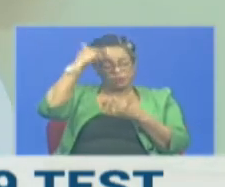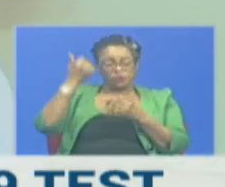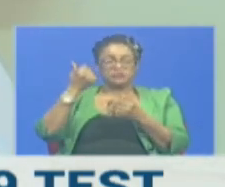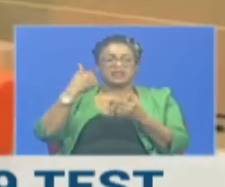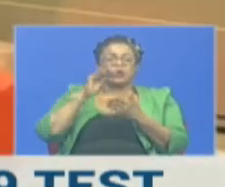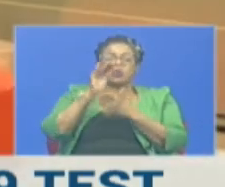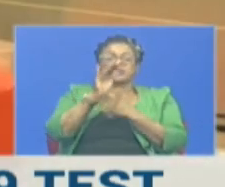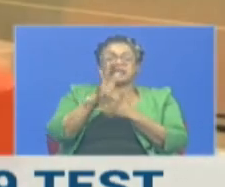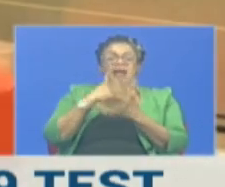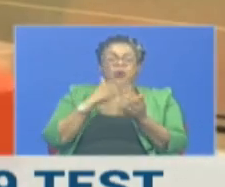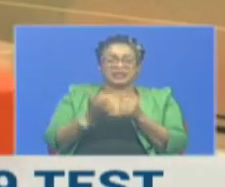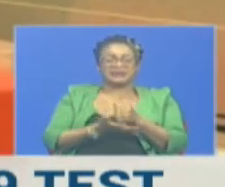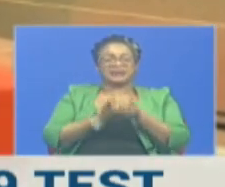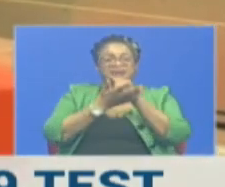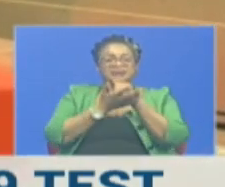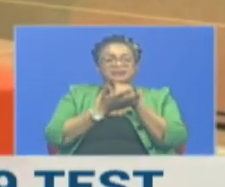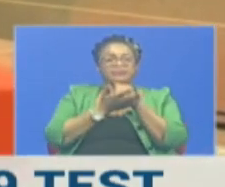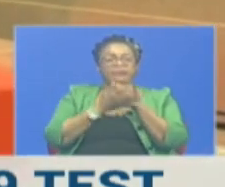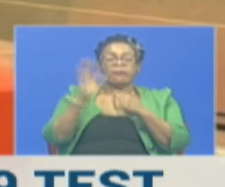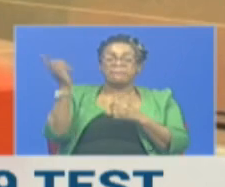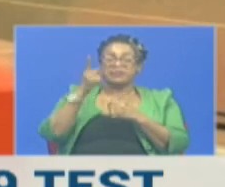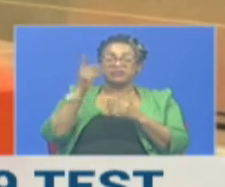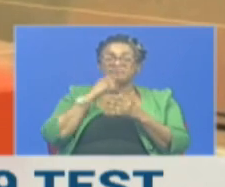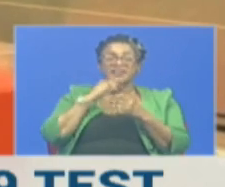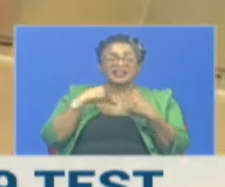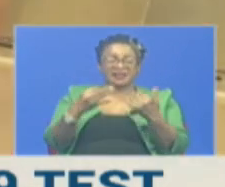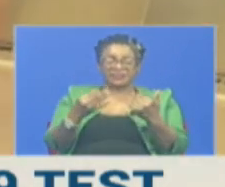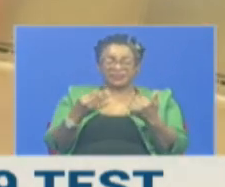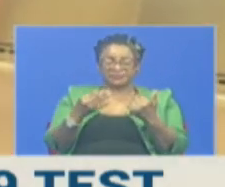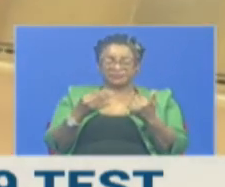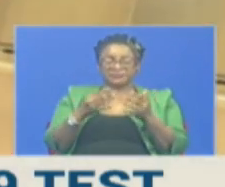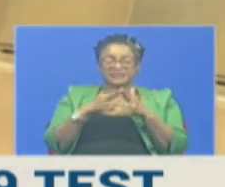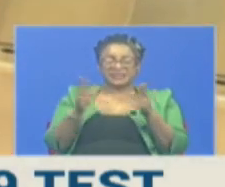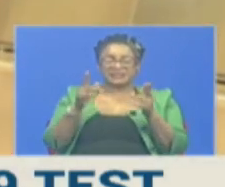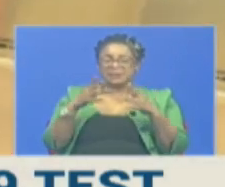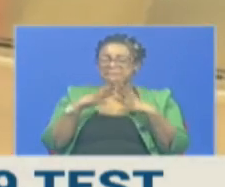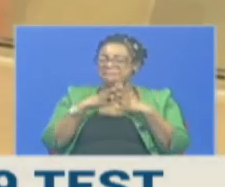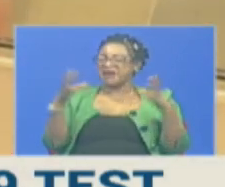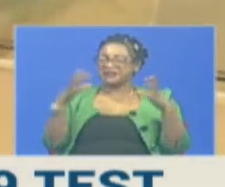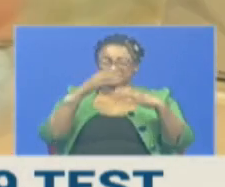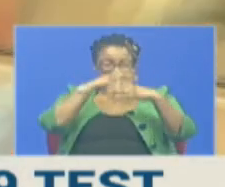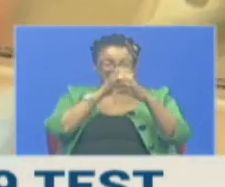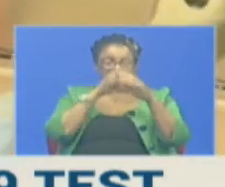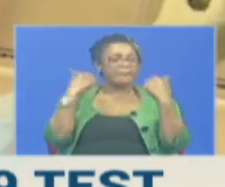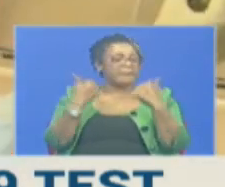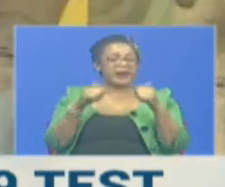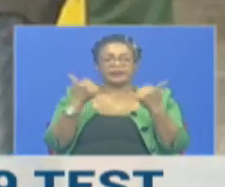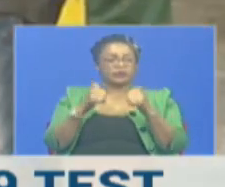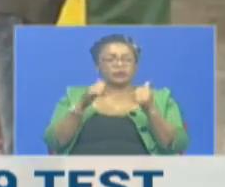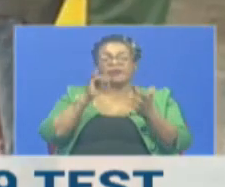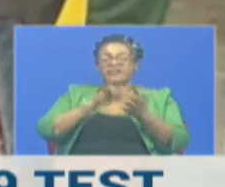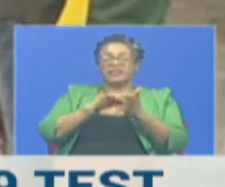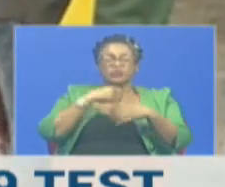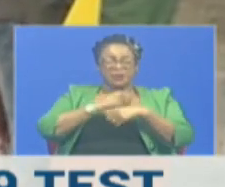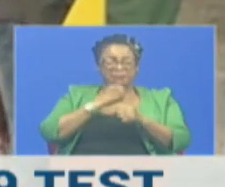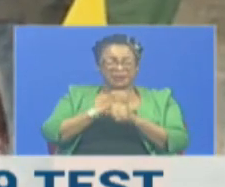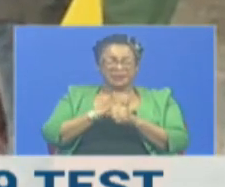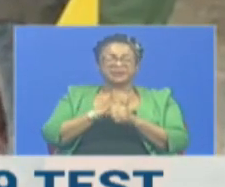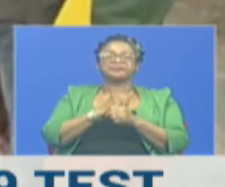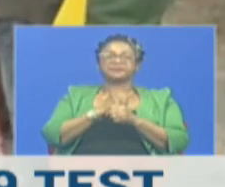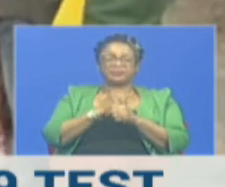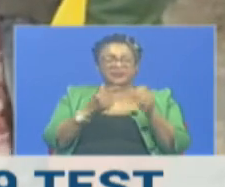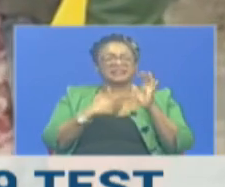assistance. The Ministry of Health is yet to start the mass testing that will see the country process about 30,000 samples